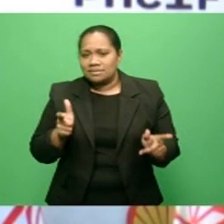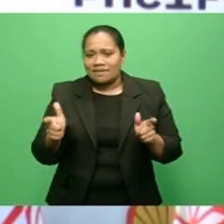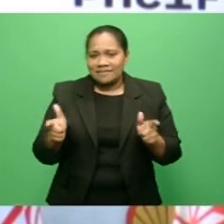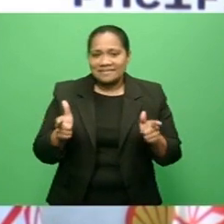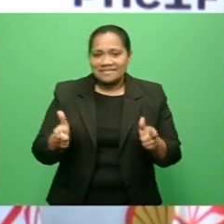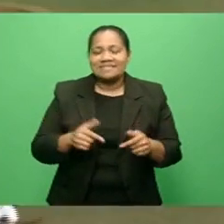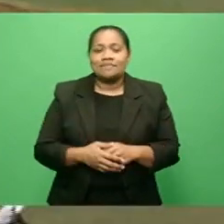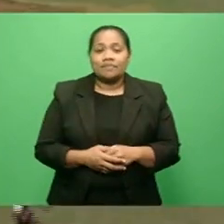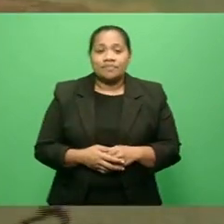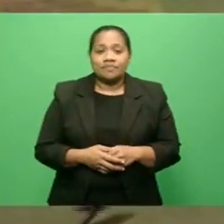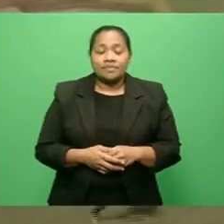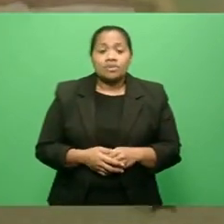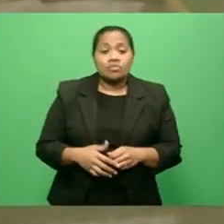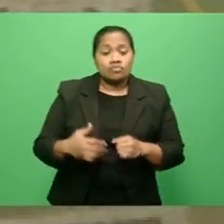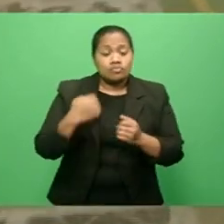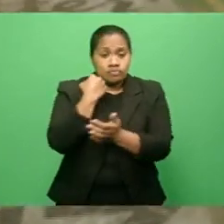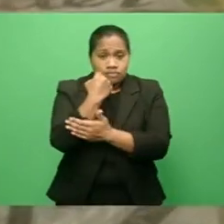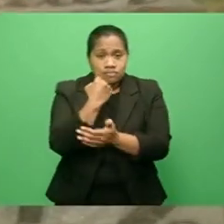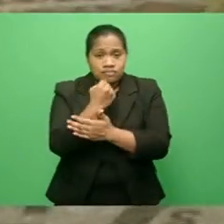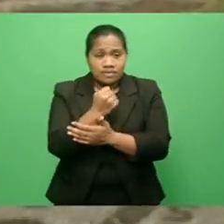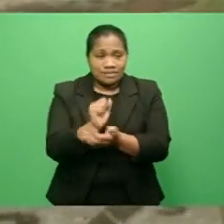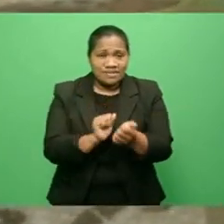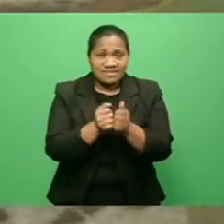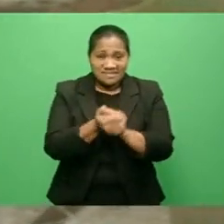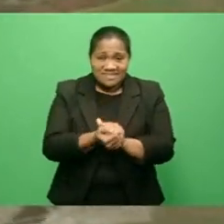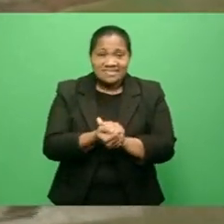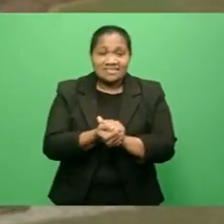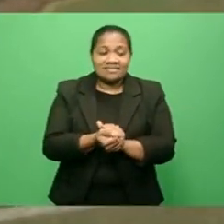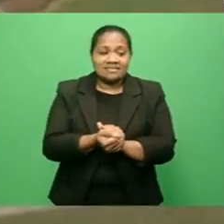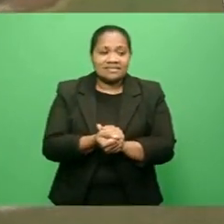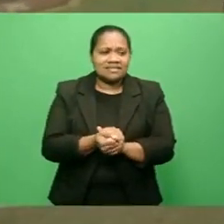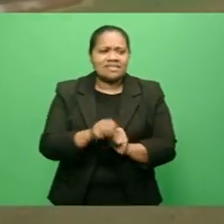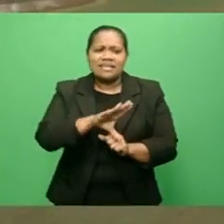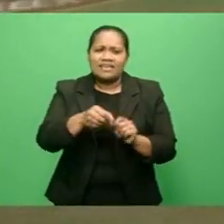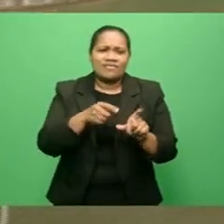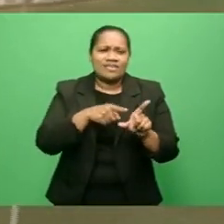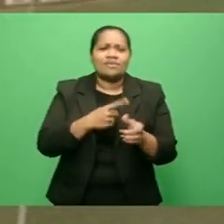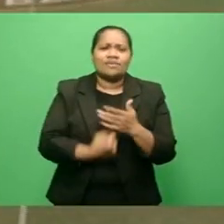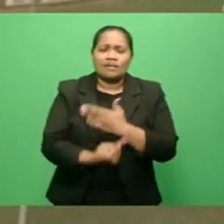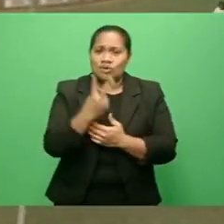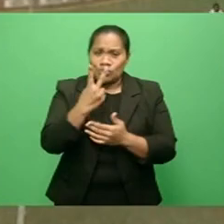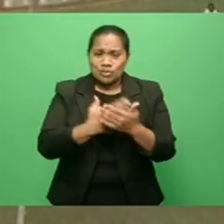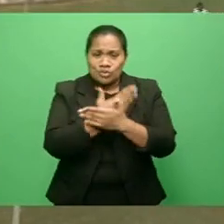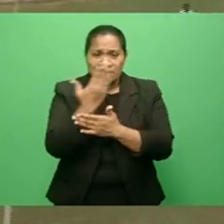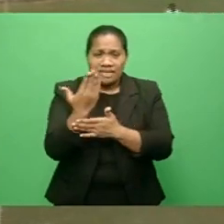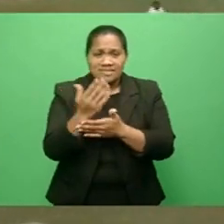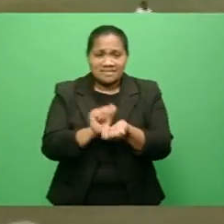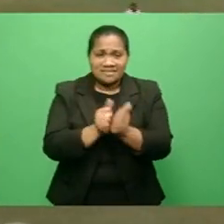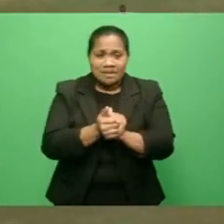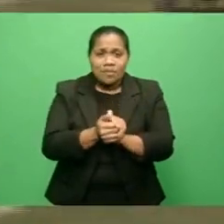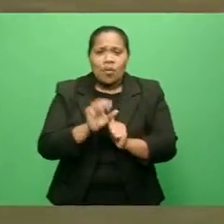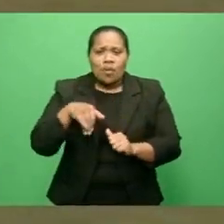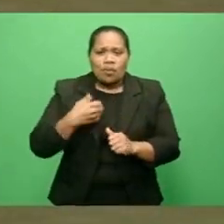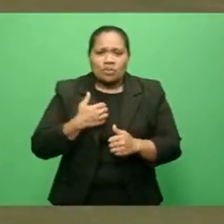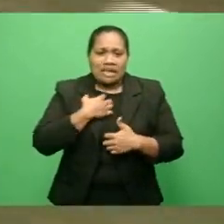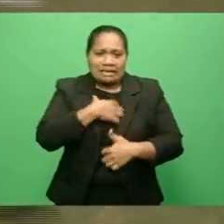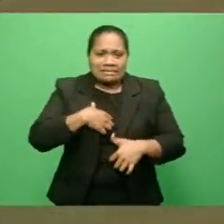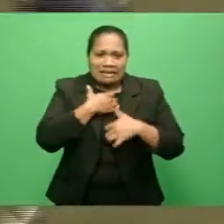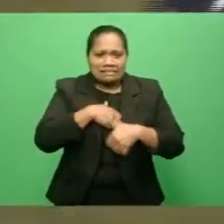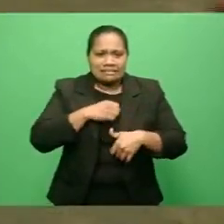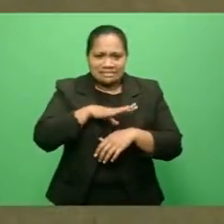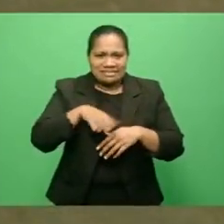tournaments and every year, this 2-day tournament gets exciting day by day. And what we've seen is